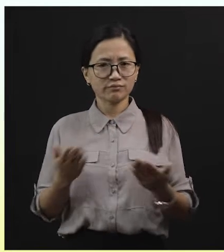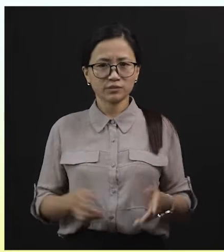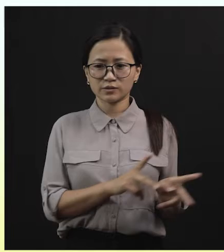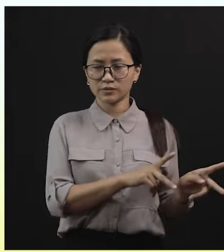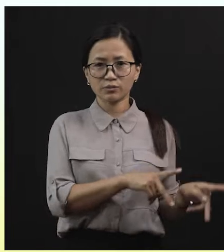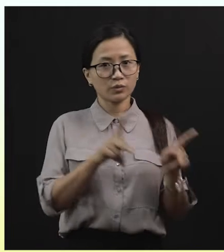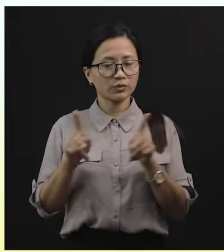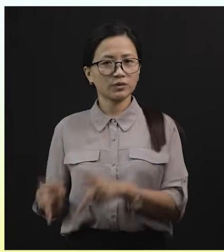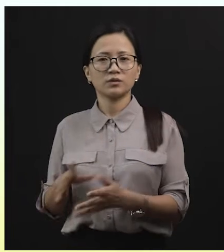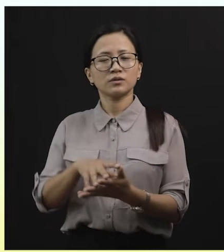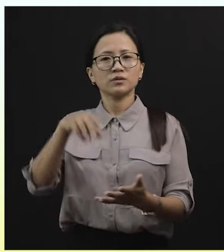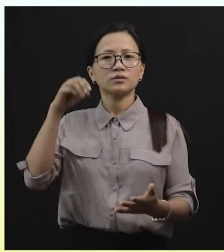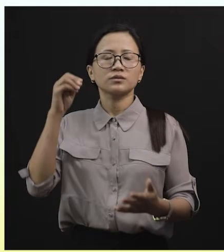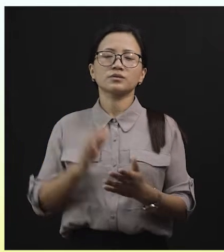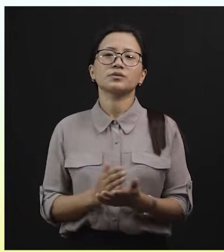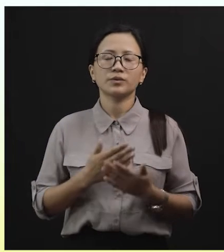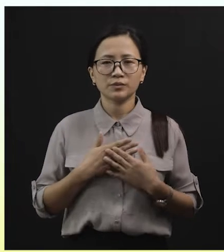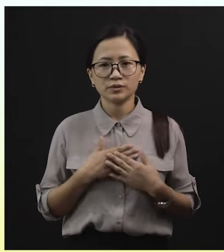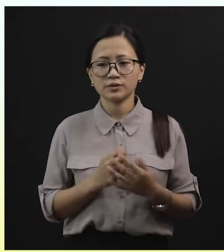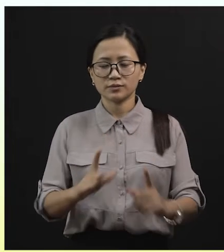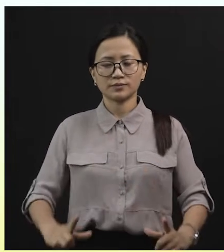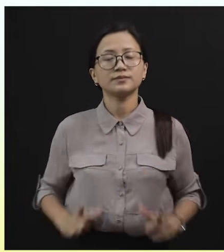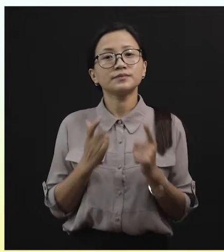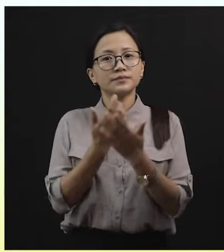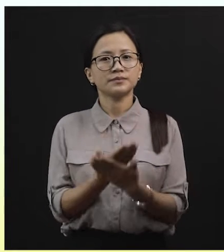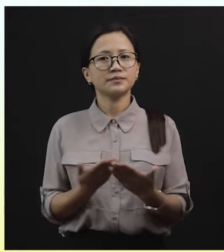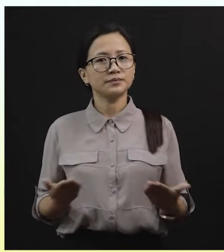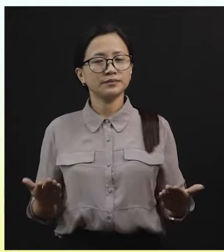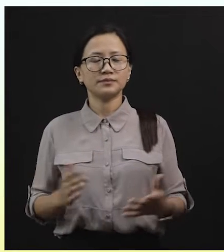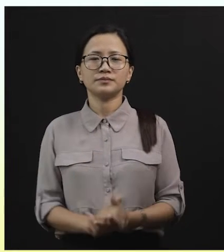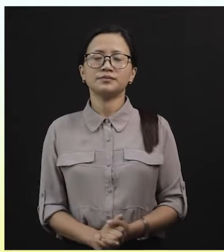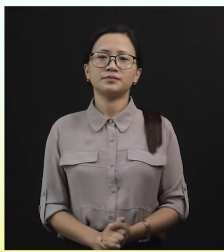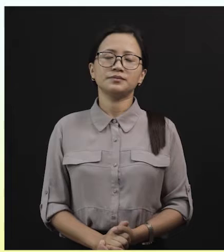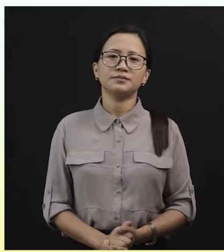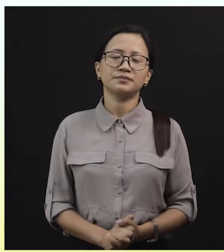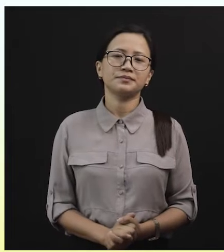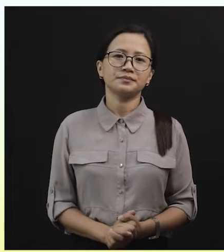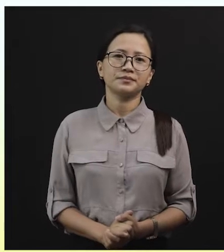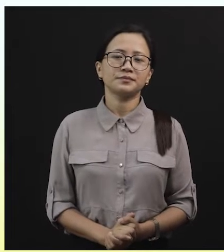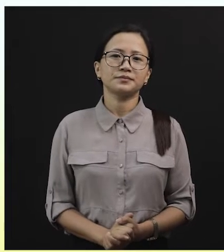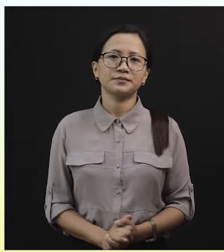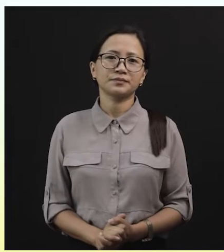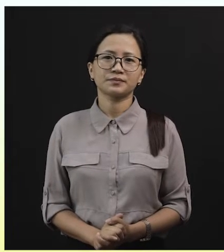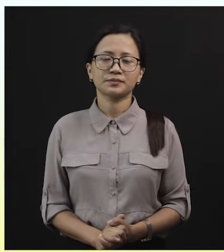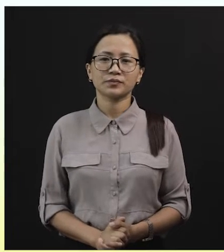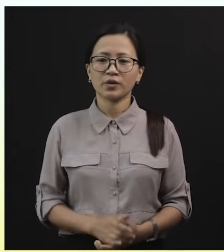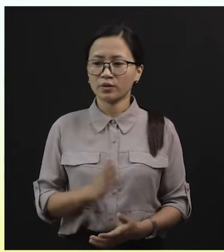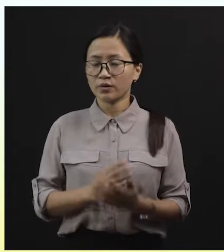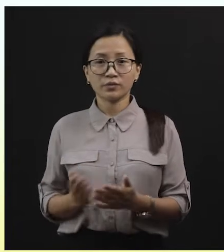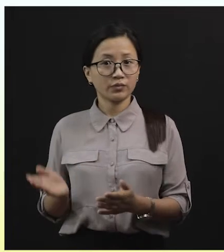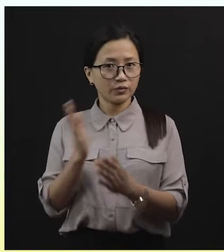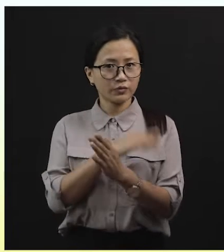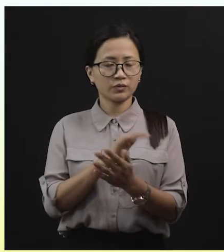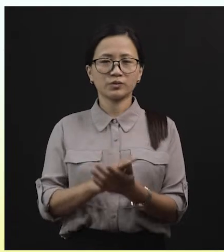we will also learn to appreciate the living beings, that is, appreciate life. Okay? So, before we go into